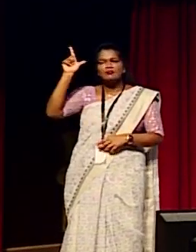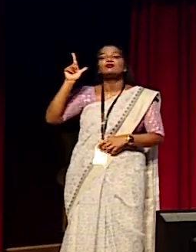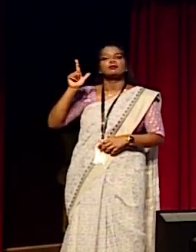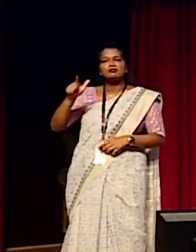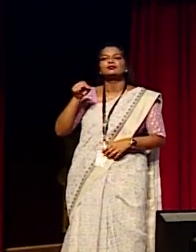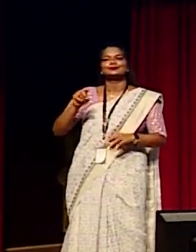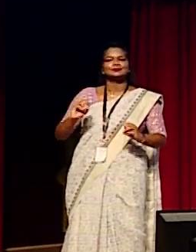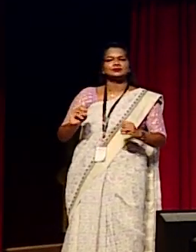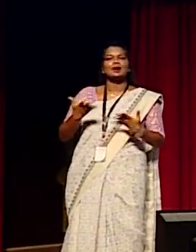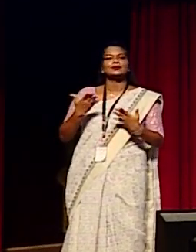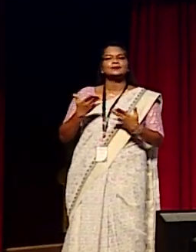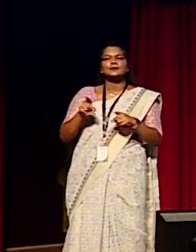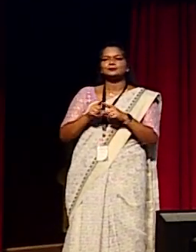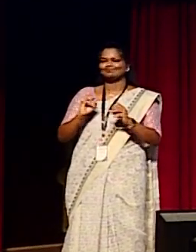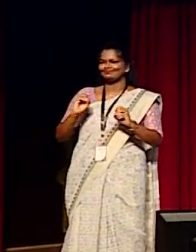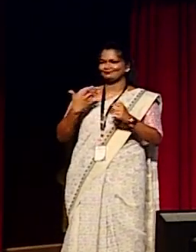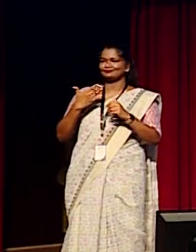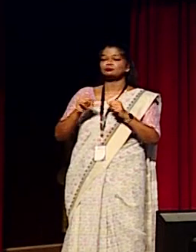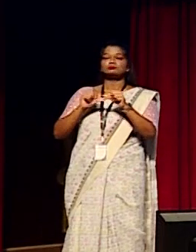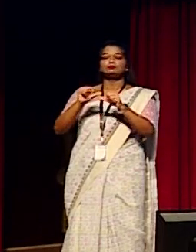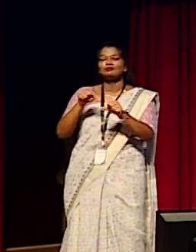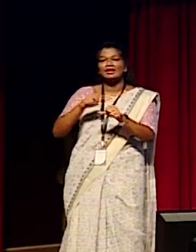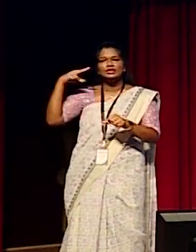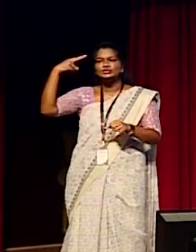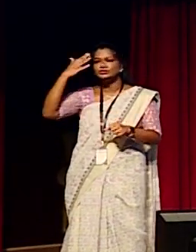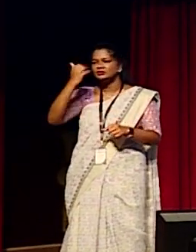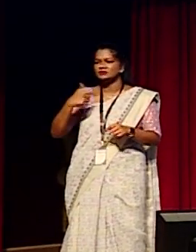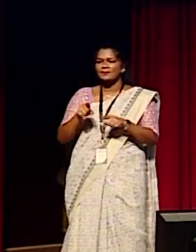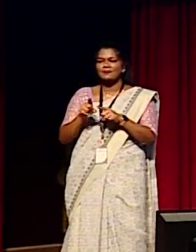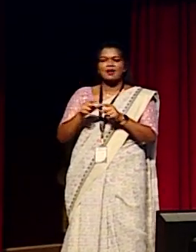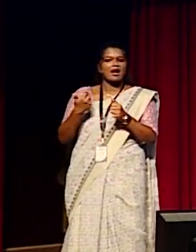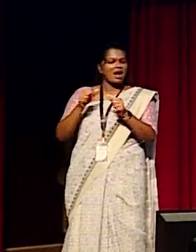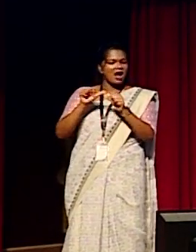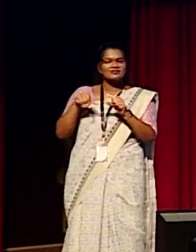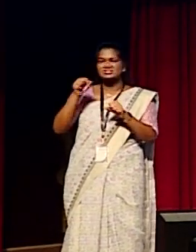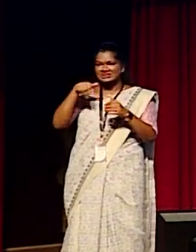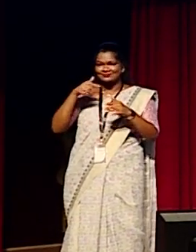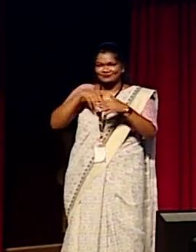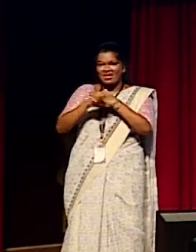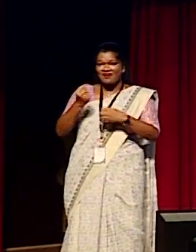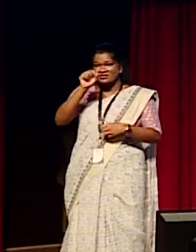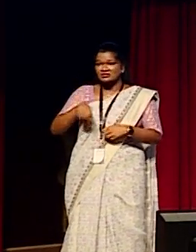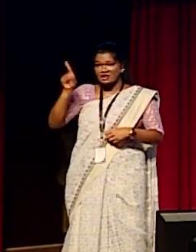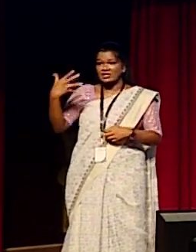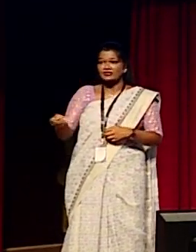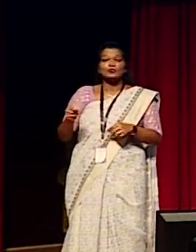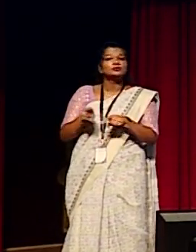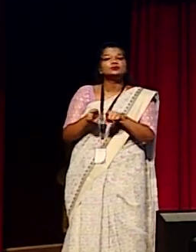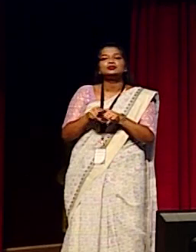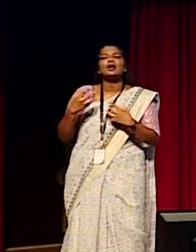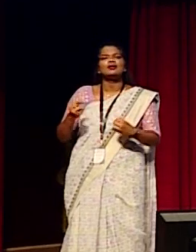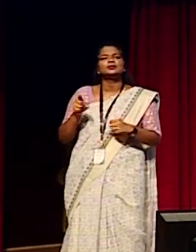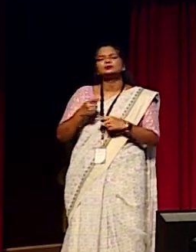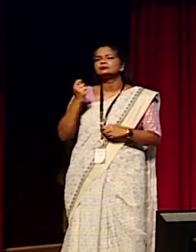So they started on the premise that the reason we did not have artificial limbs in India was because